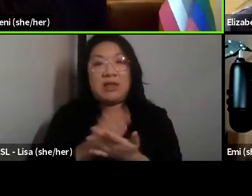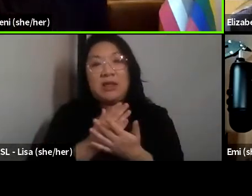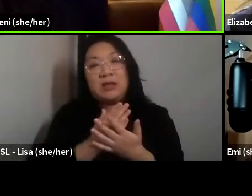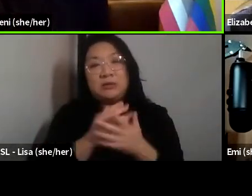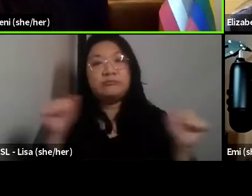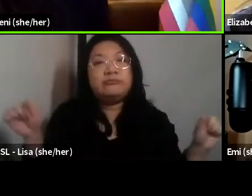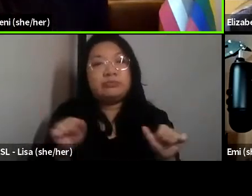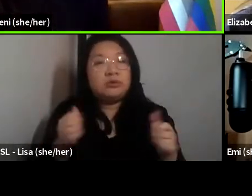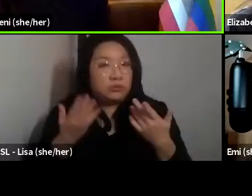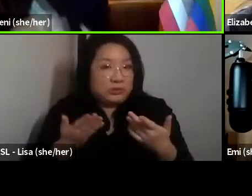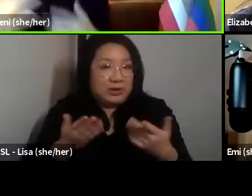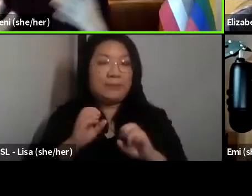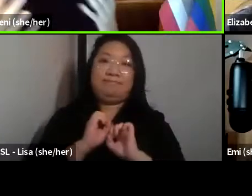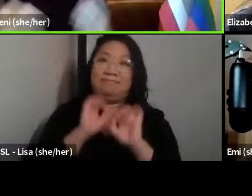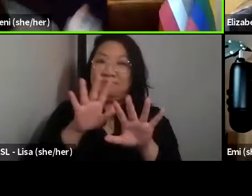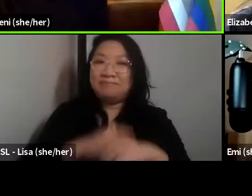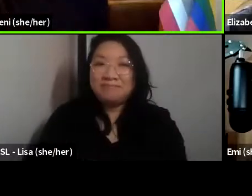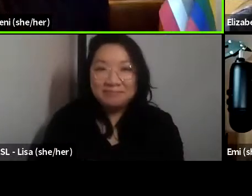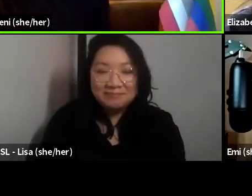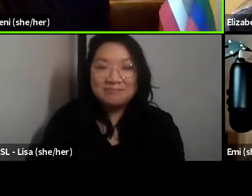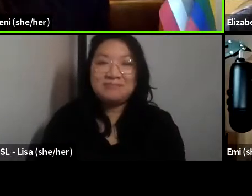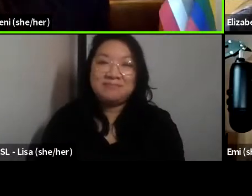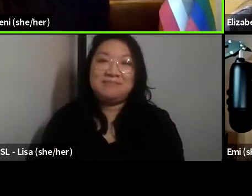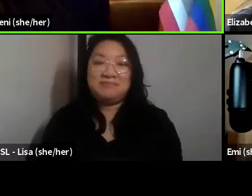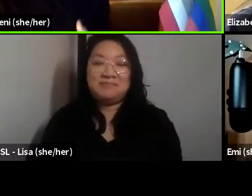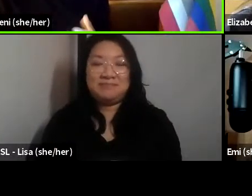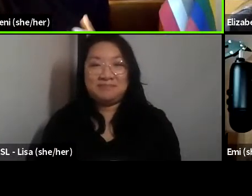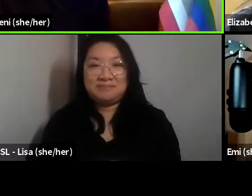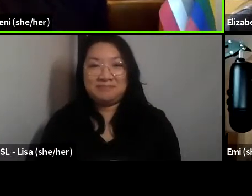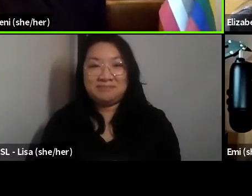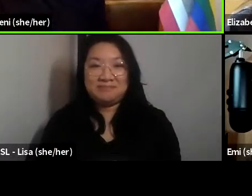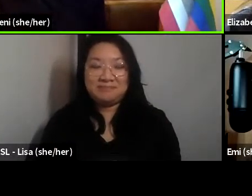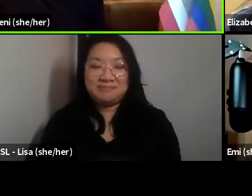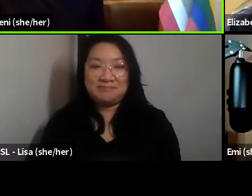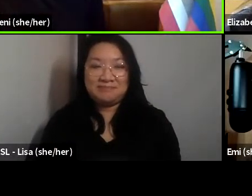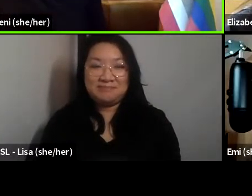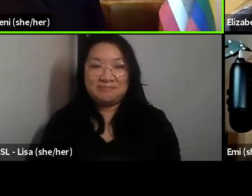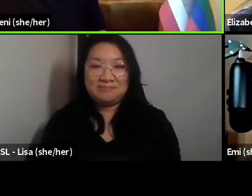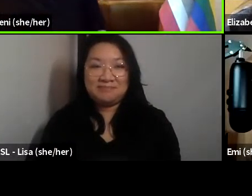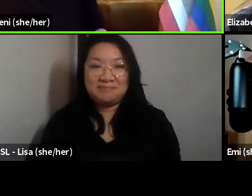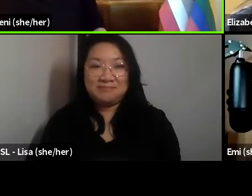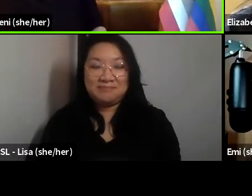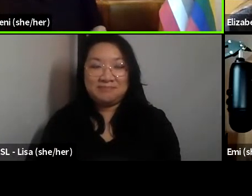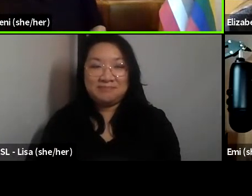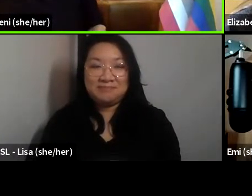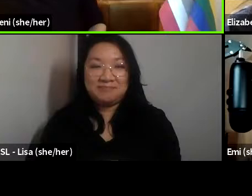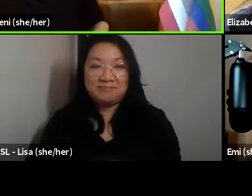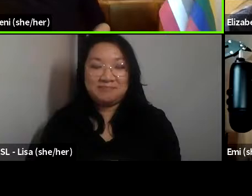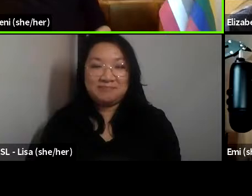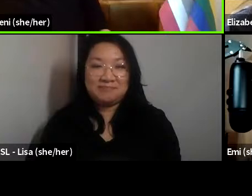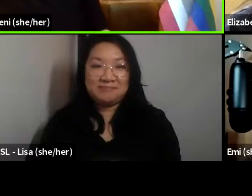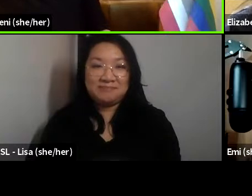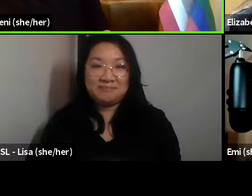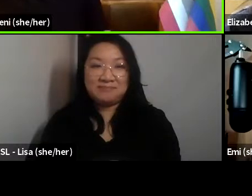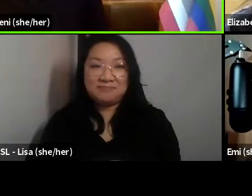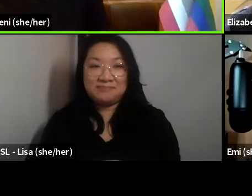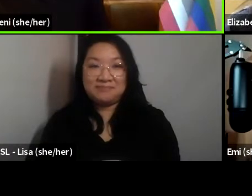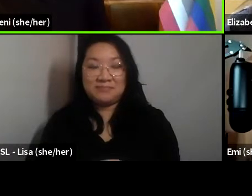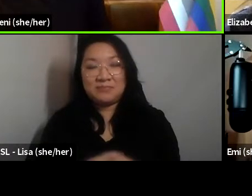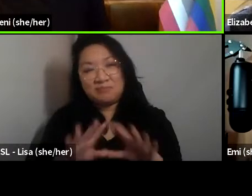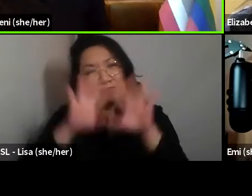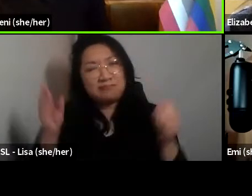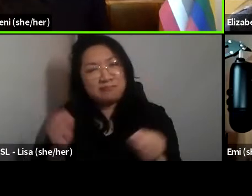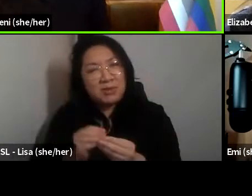come across and are most relevant to how we're going to talk this evening, I think. So if that is all